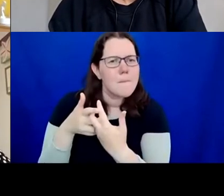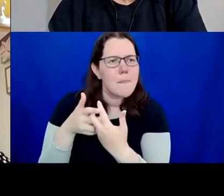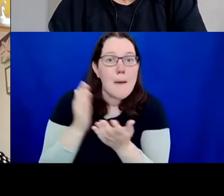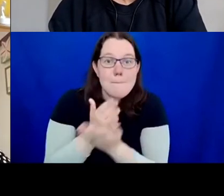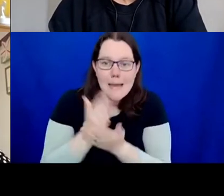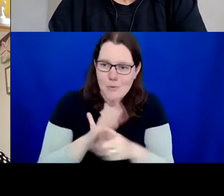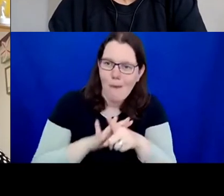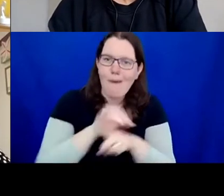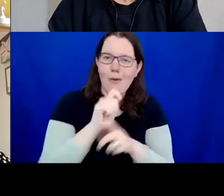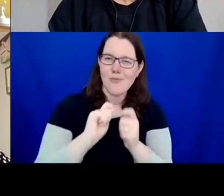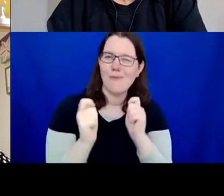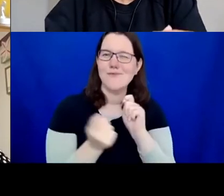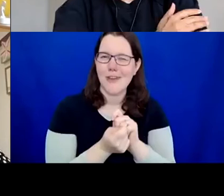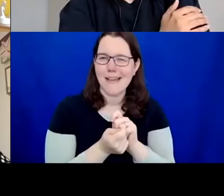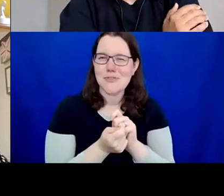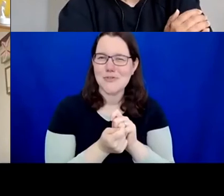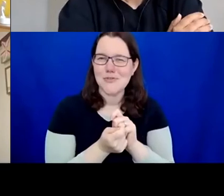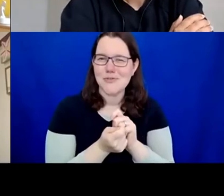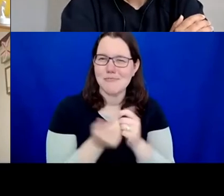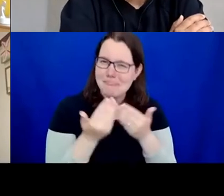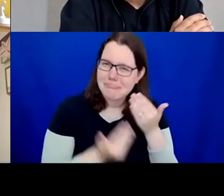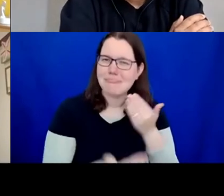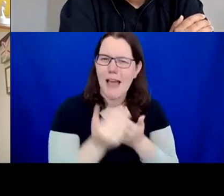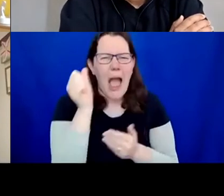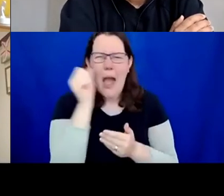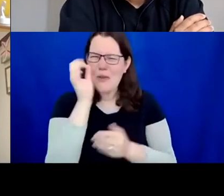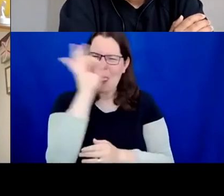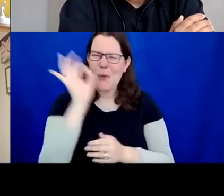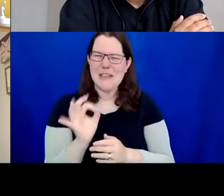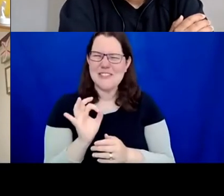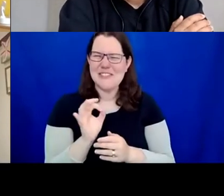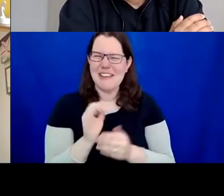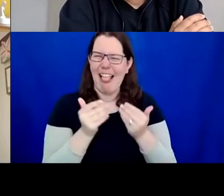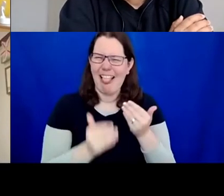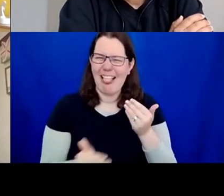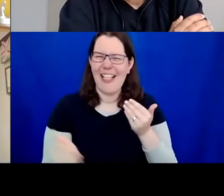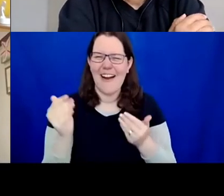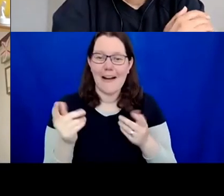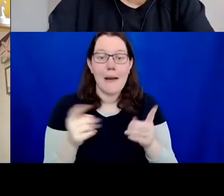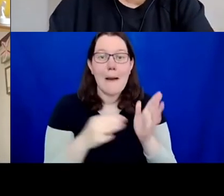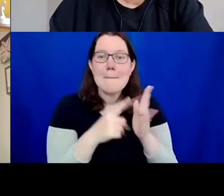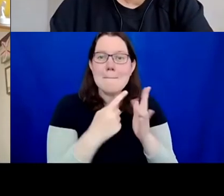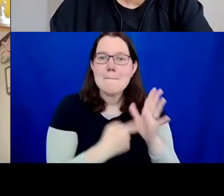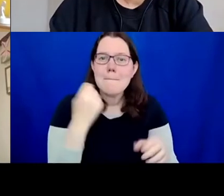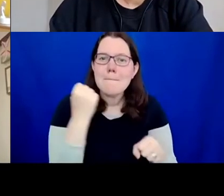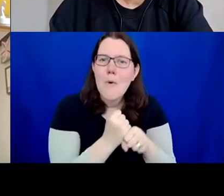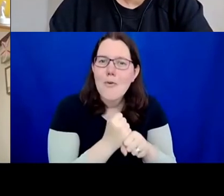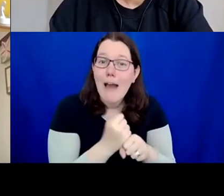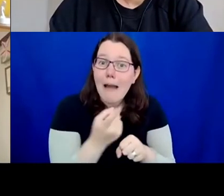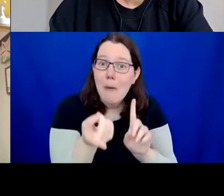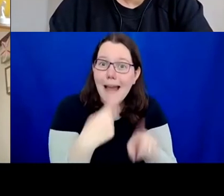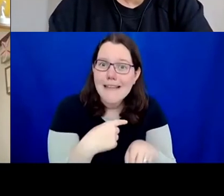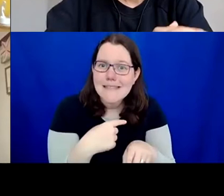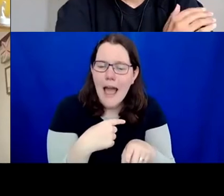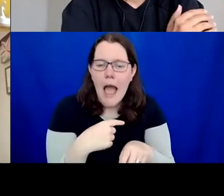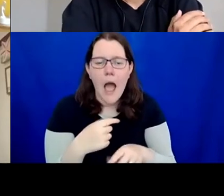change. I know that's a very long question. Perhaps you could come to that, Morag. Could you just say that the start of that again,